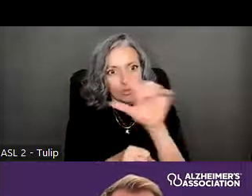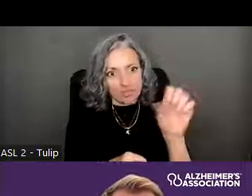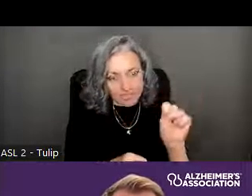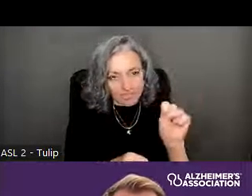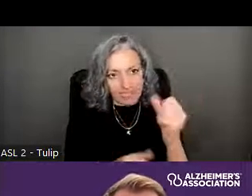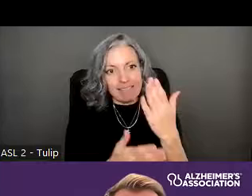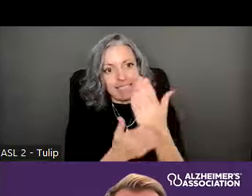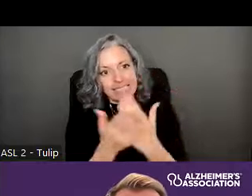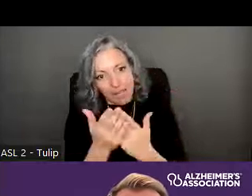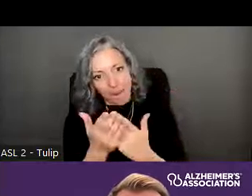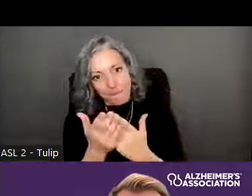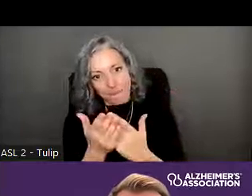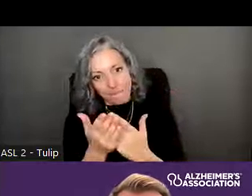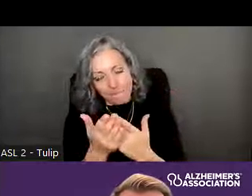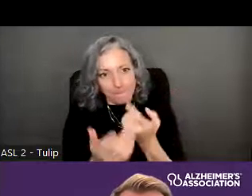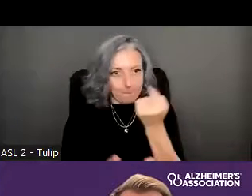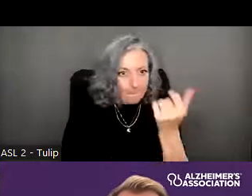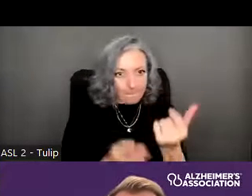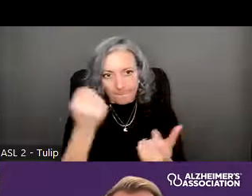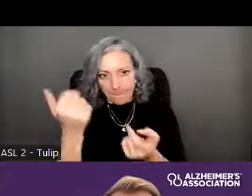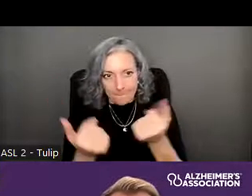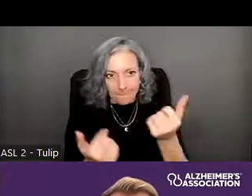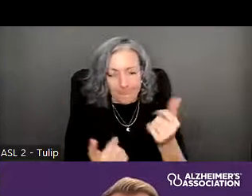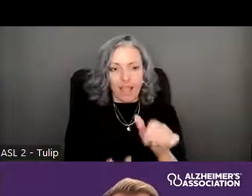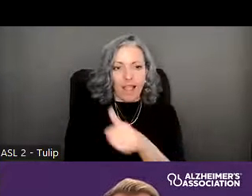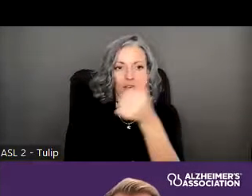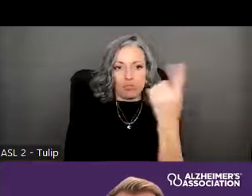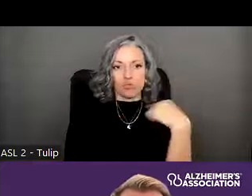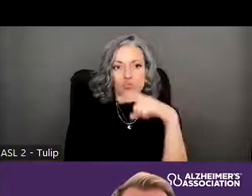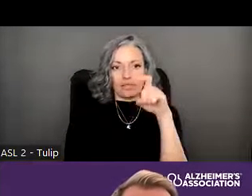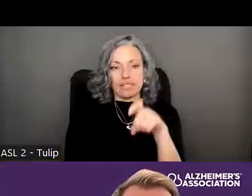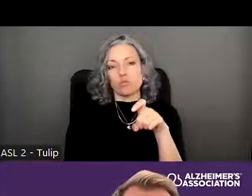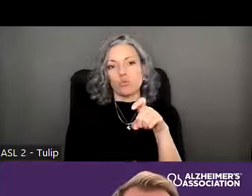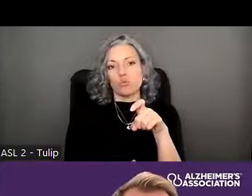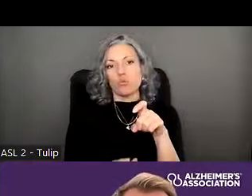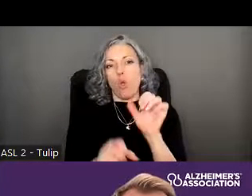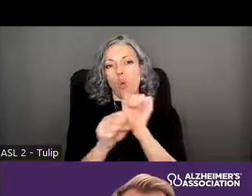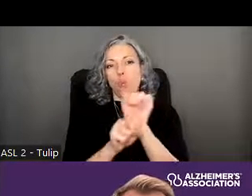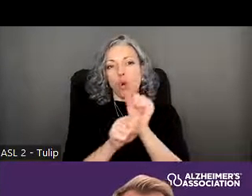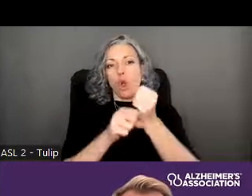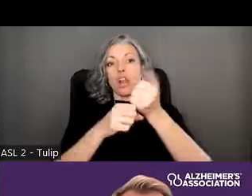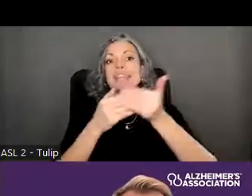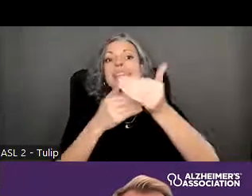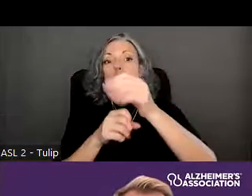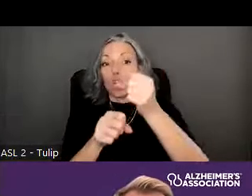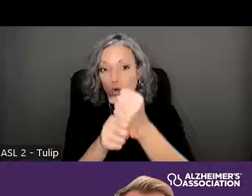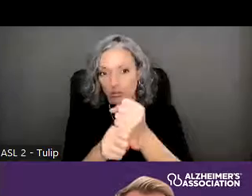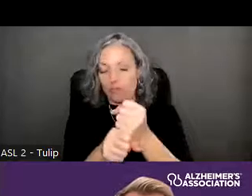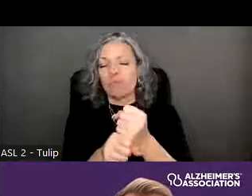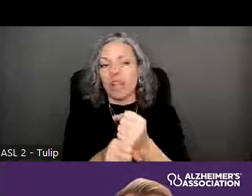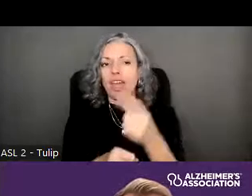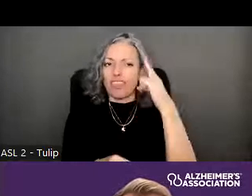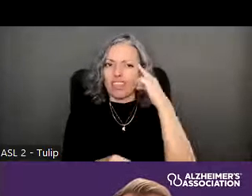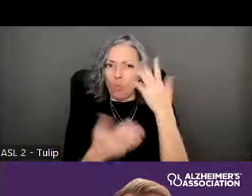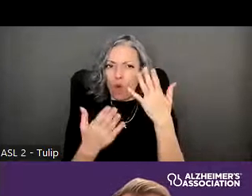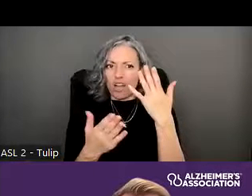some that were gutted and amended, and others we need to work on next year. But I think the one I want to